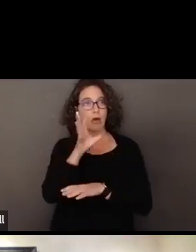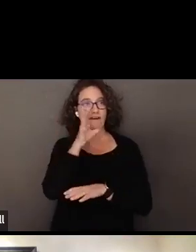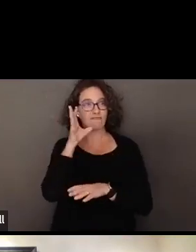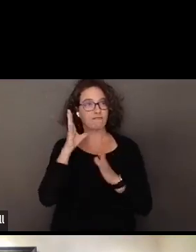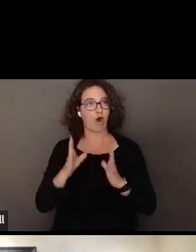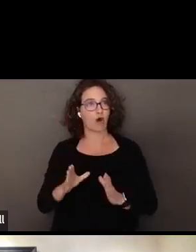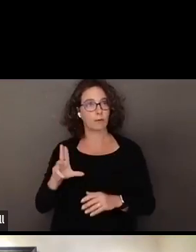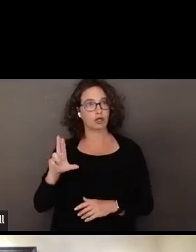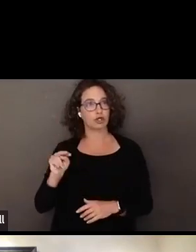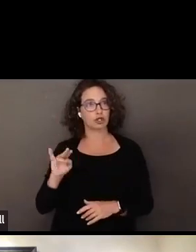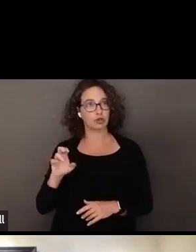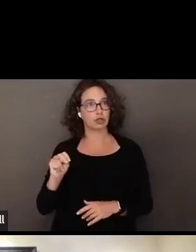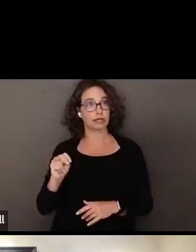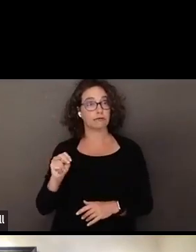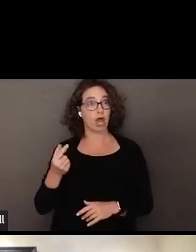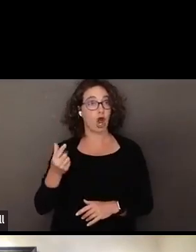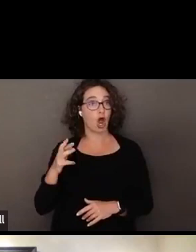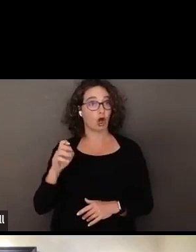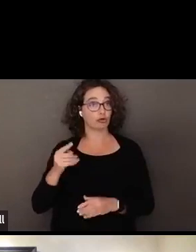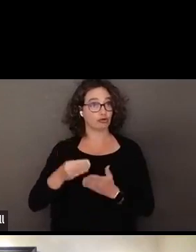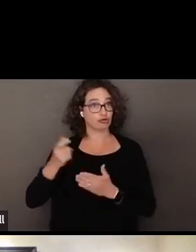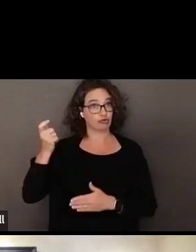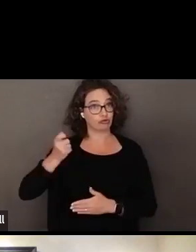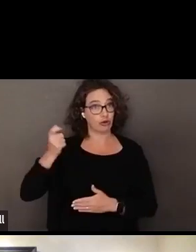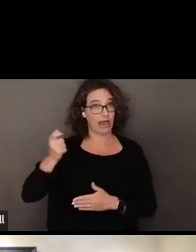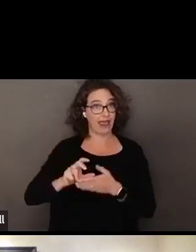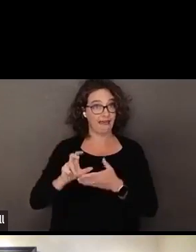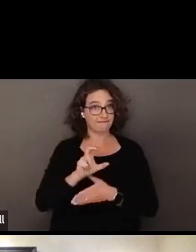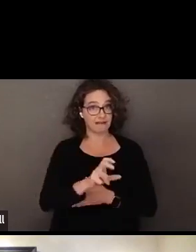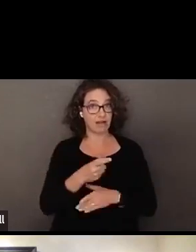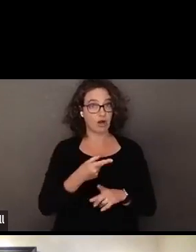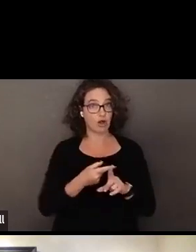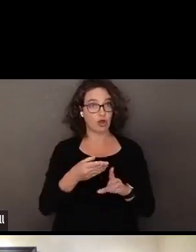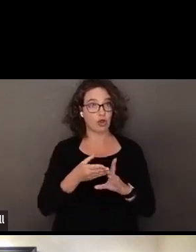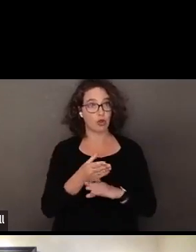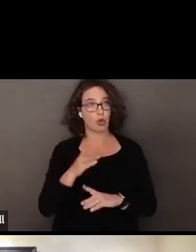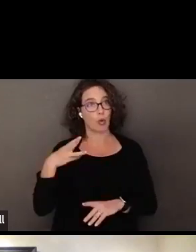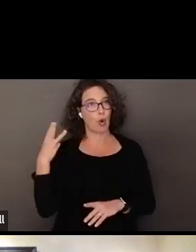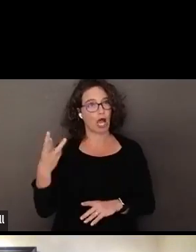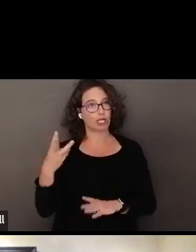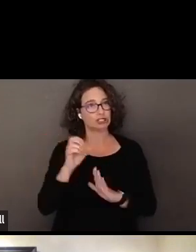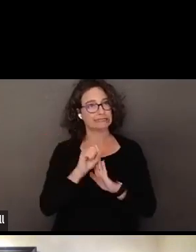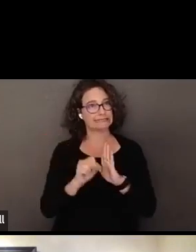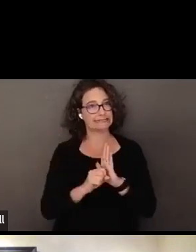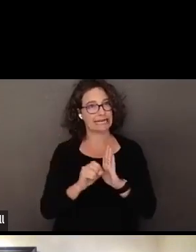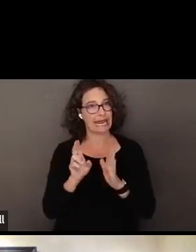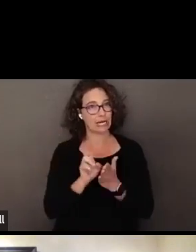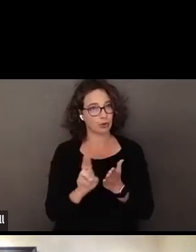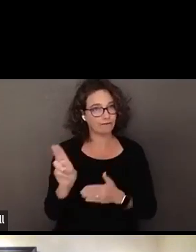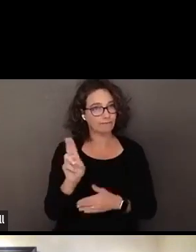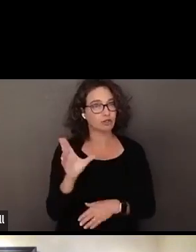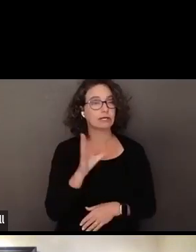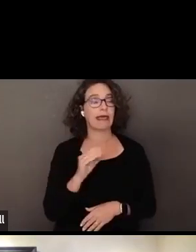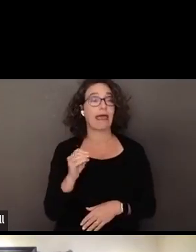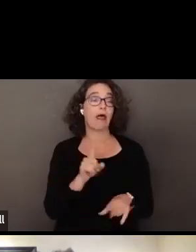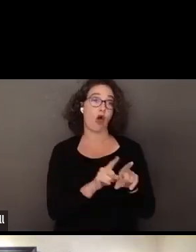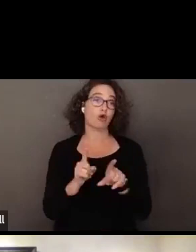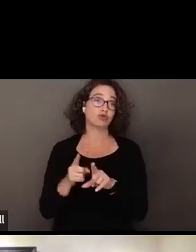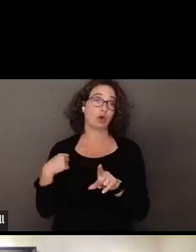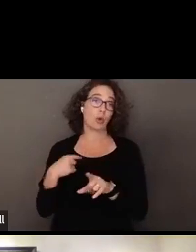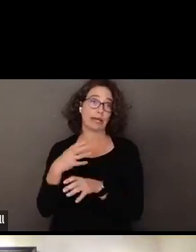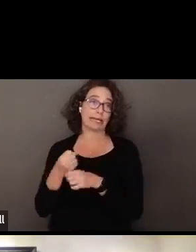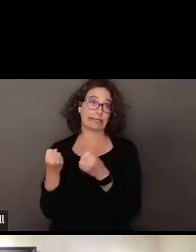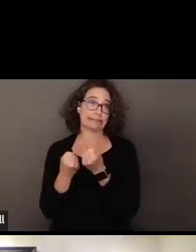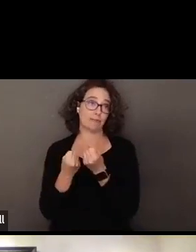a grant-funded program through the RASUP grant through Washington State University, and also getting support through the